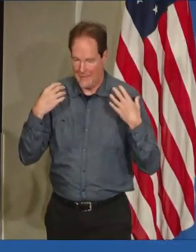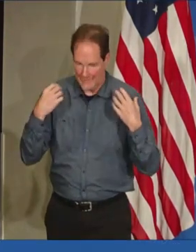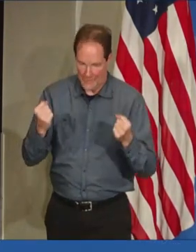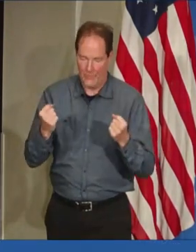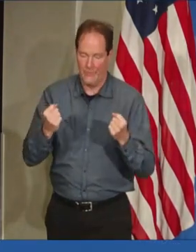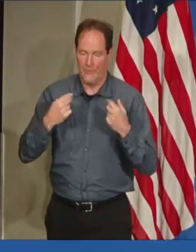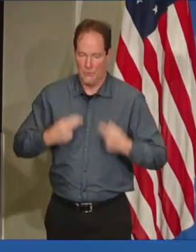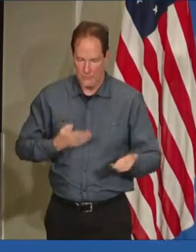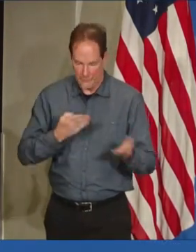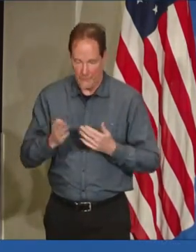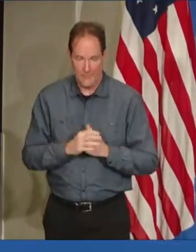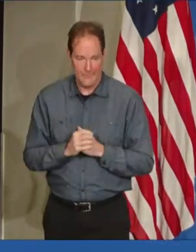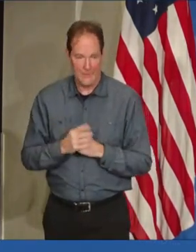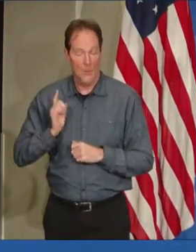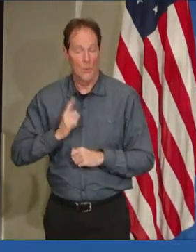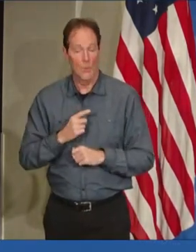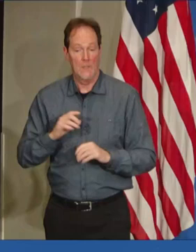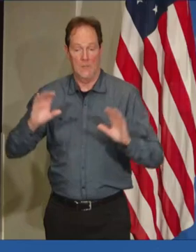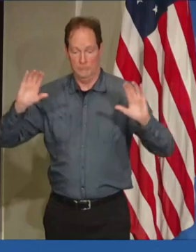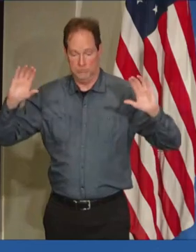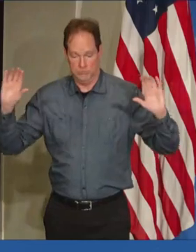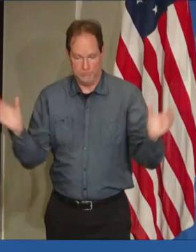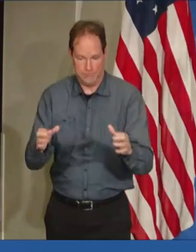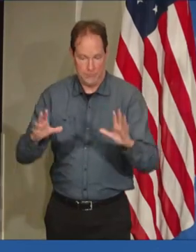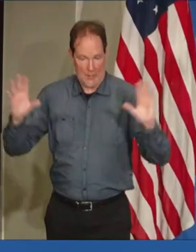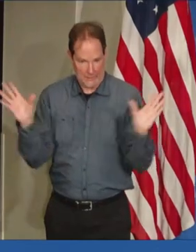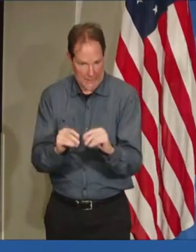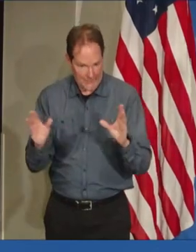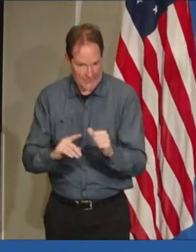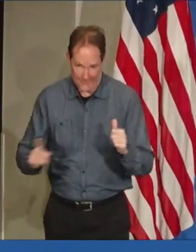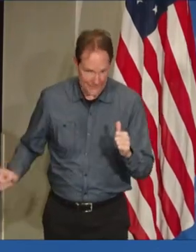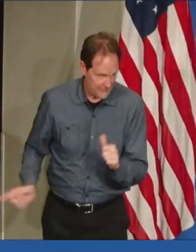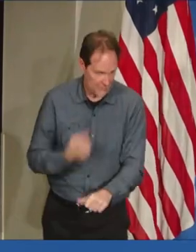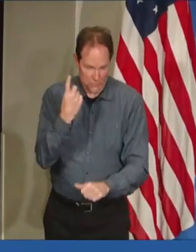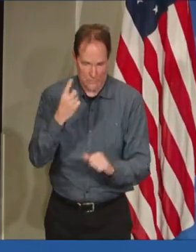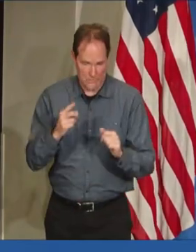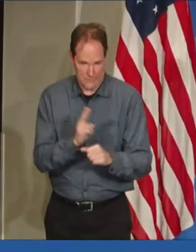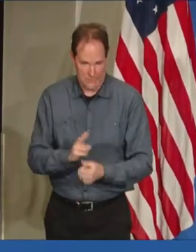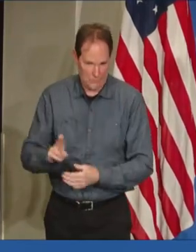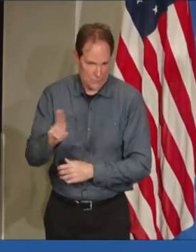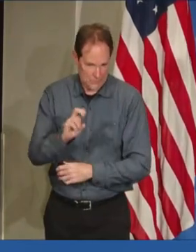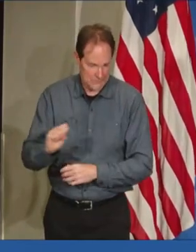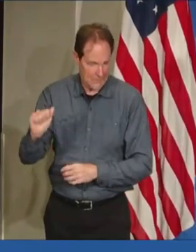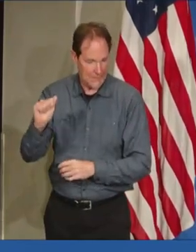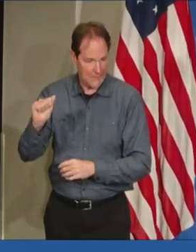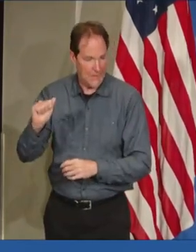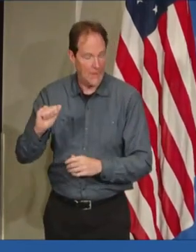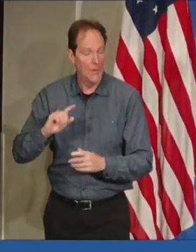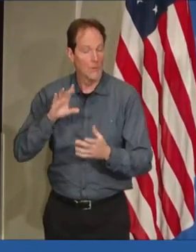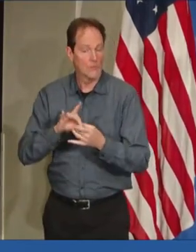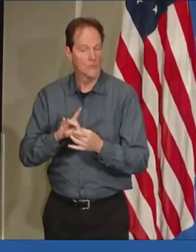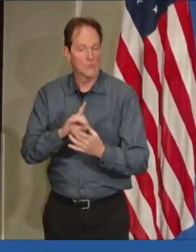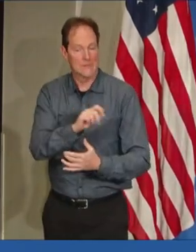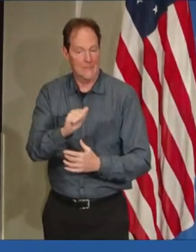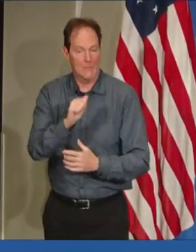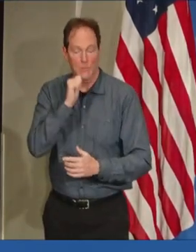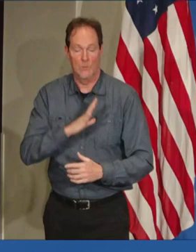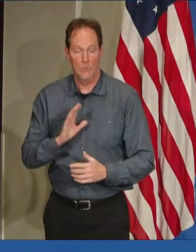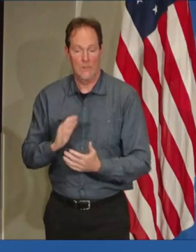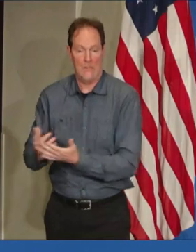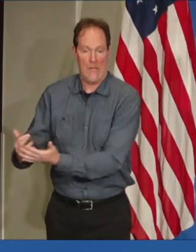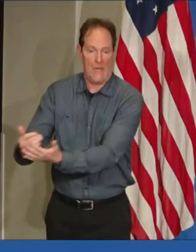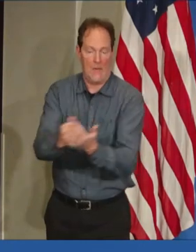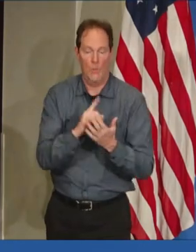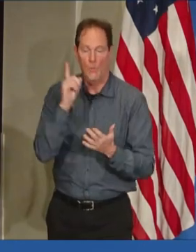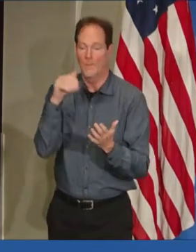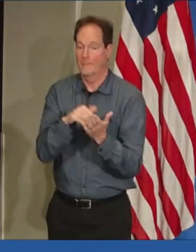a conference, the first and only conference in the U.S. on disabled women. We raised $1 million from across